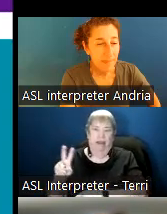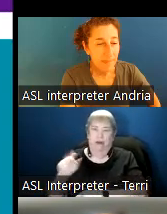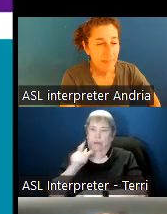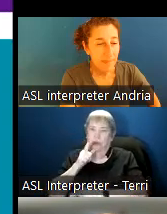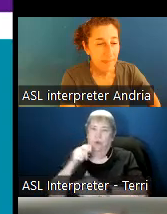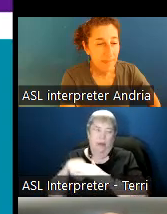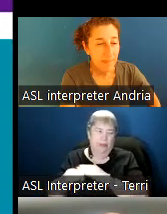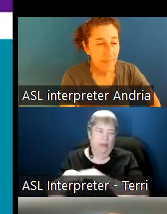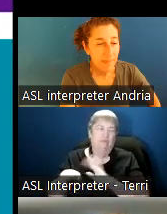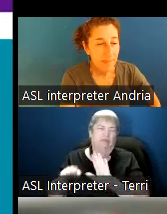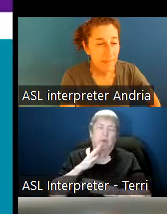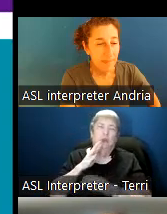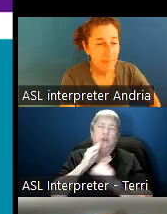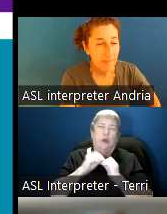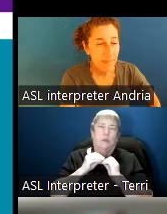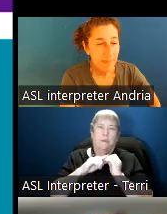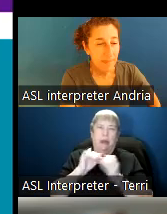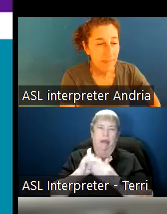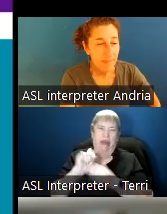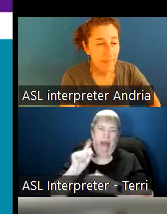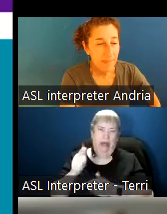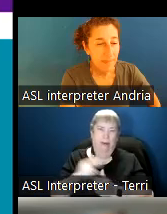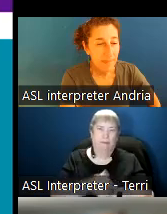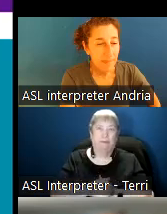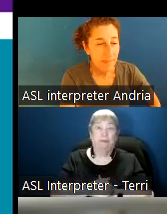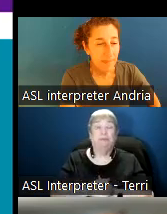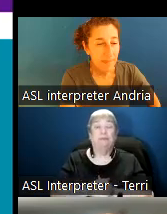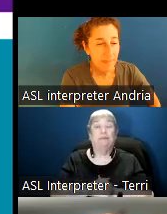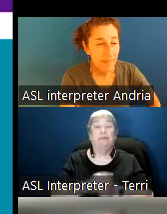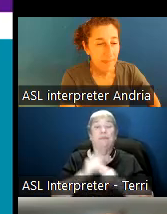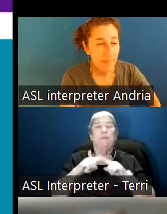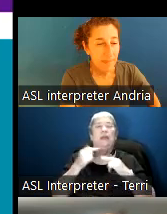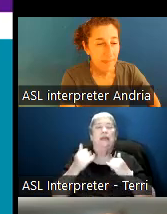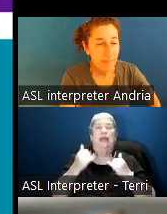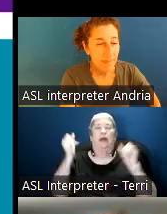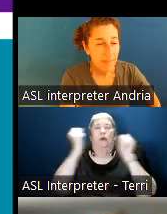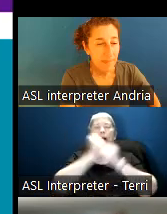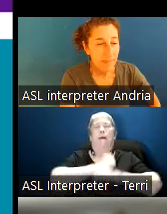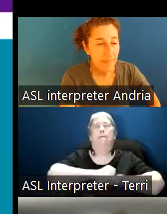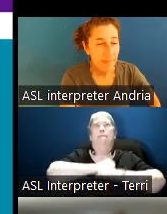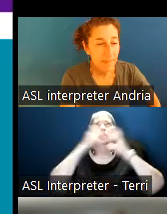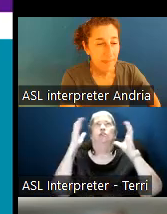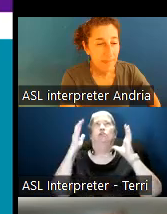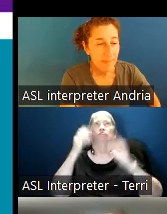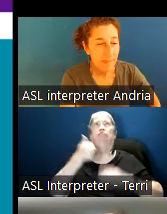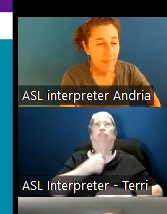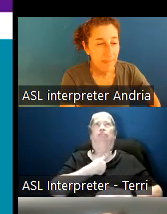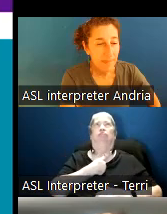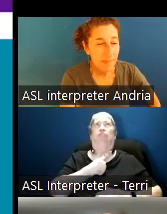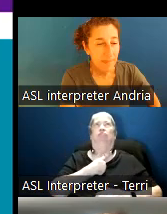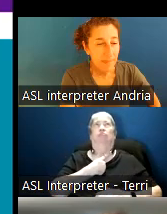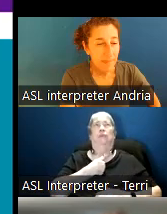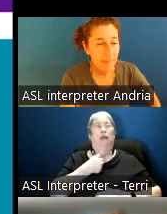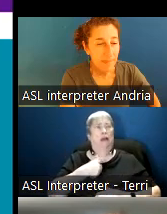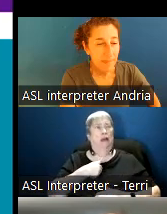into that later. But I want you to imagine now being somebody who is highly